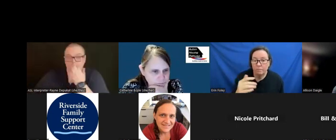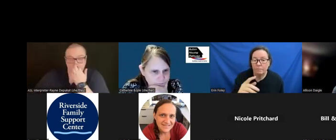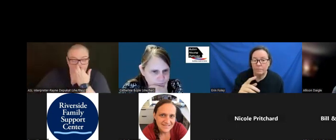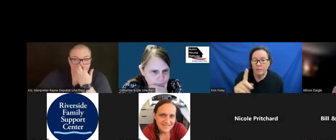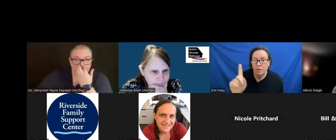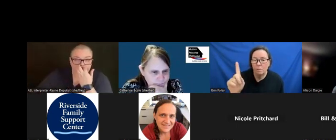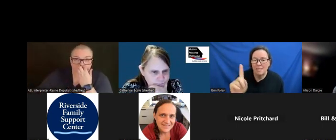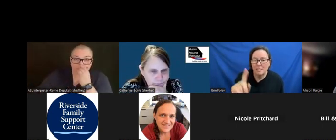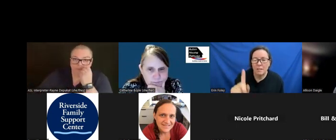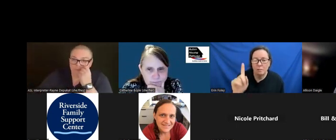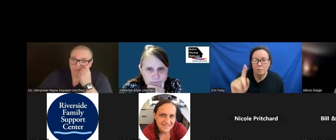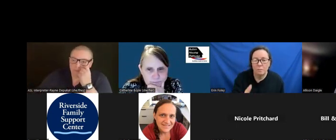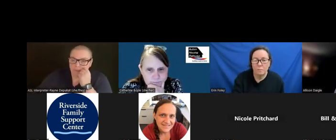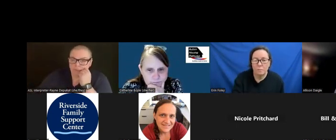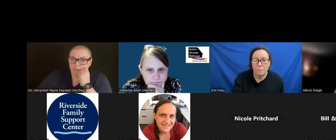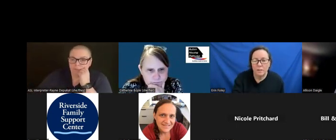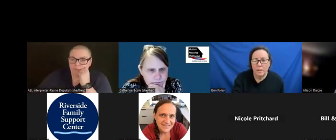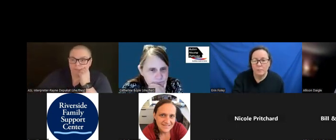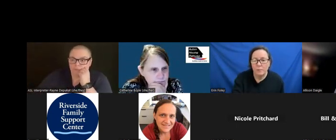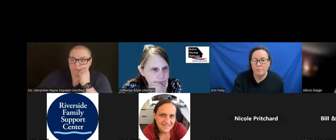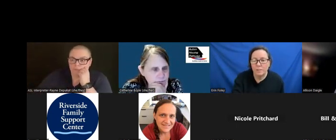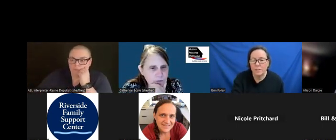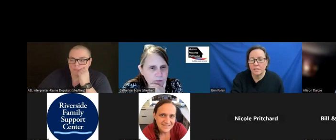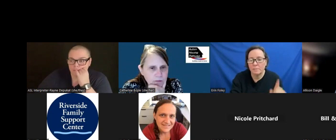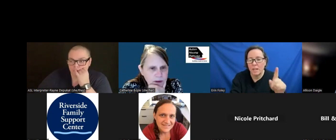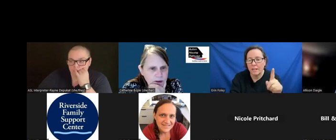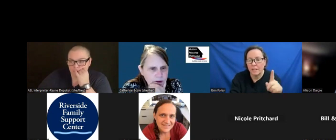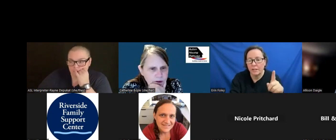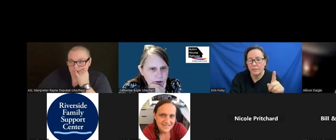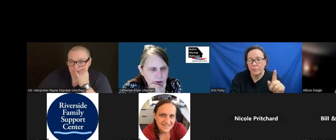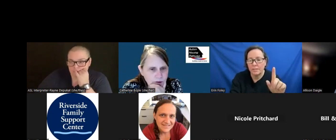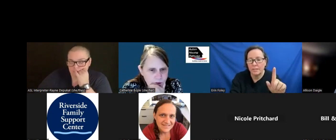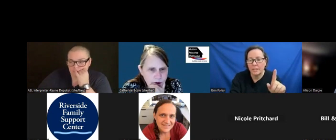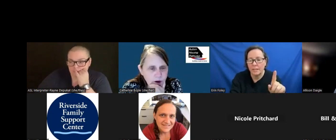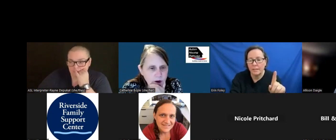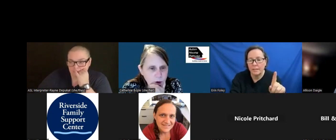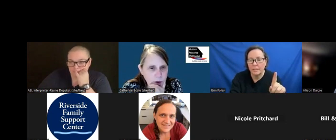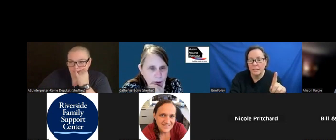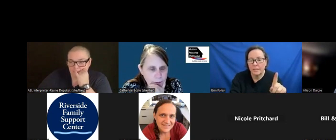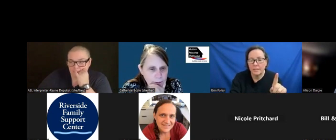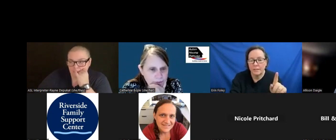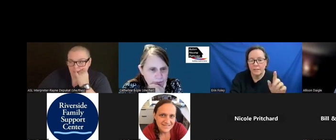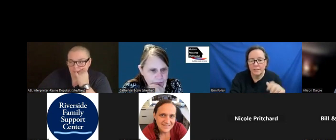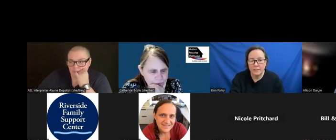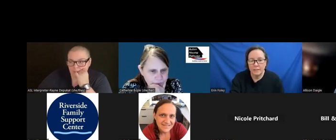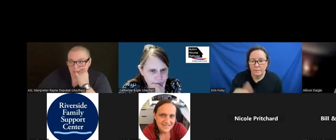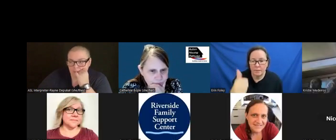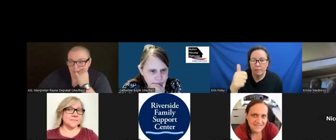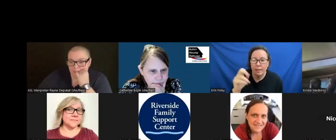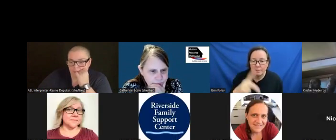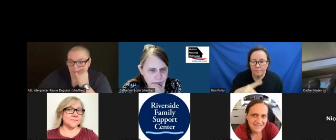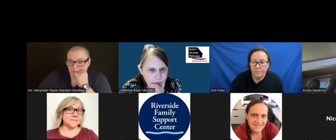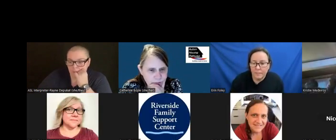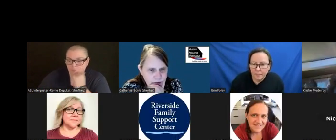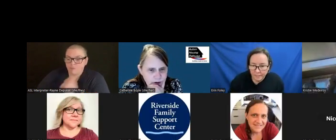none in the chat. We don't have any in the chat. All right. I'm just going to spotlight her for 1 second. That's perfect. Thank you.